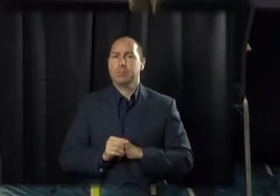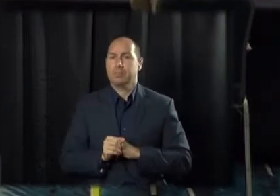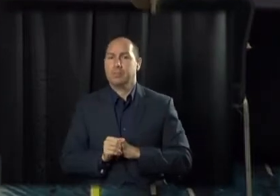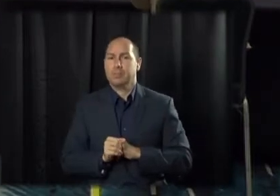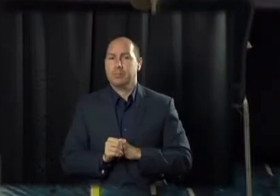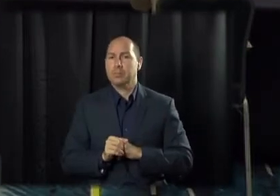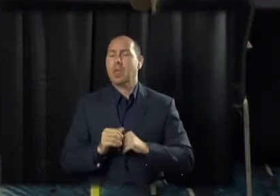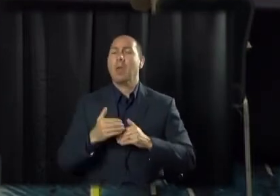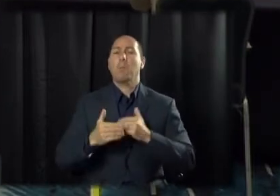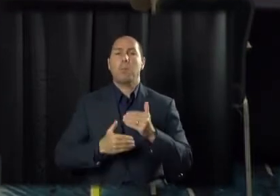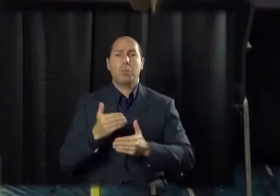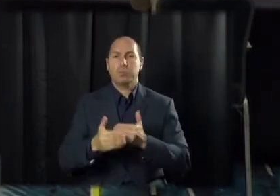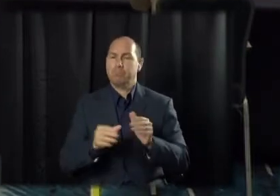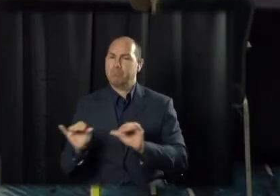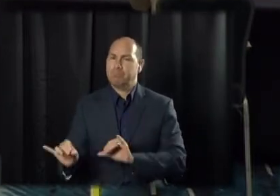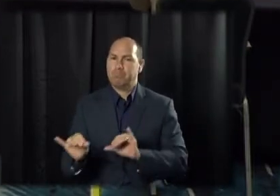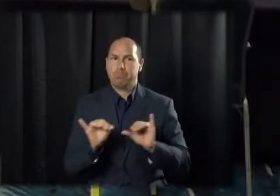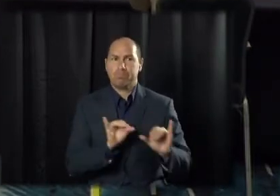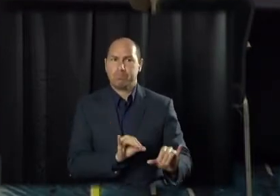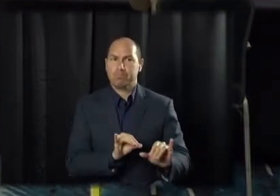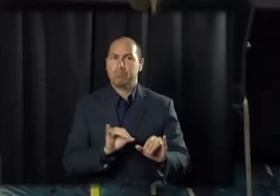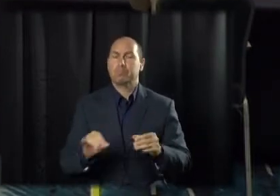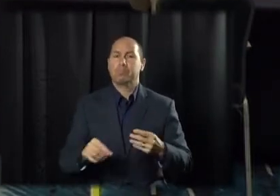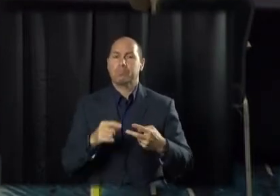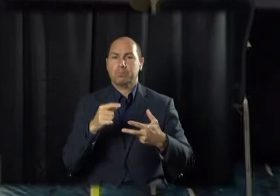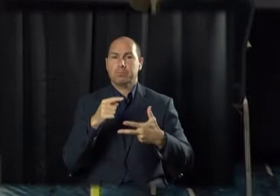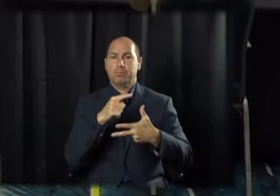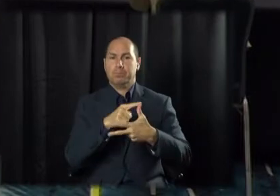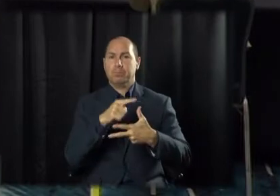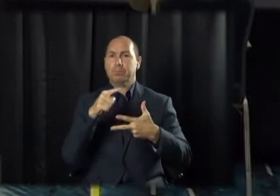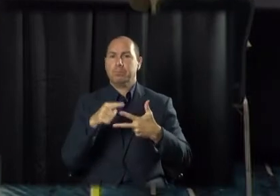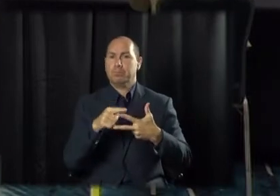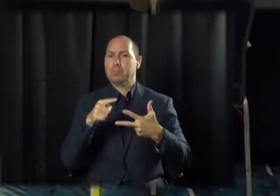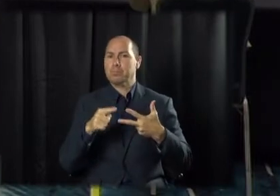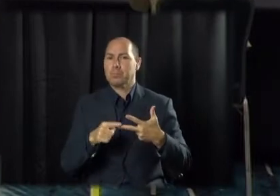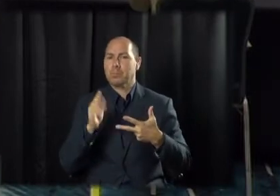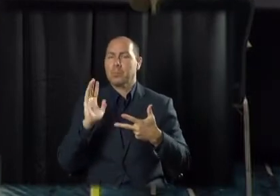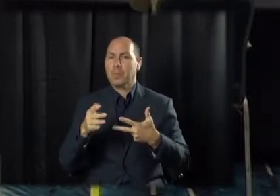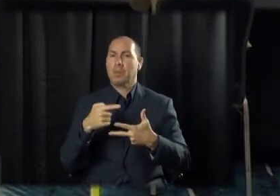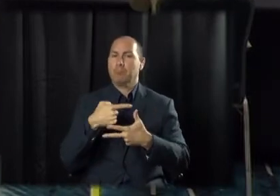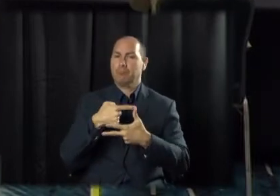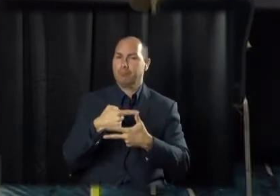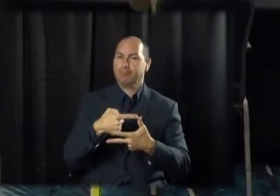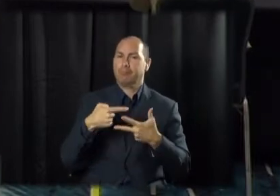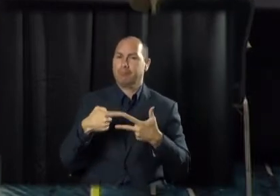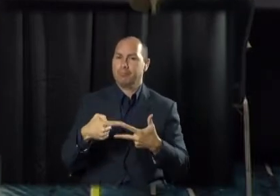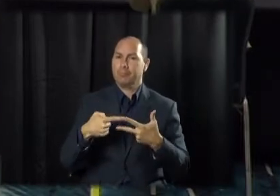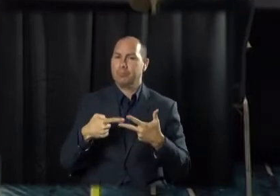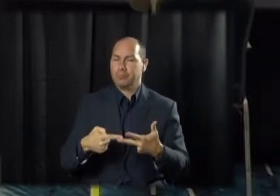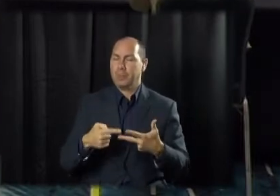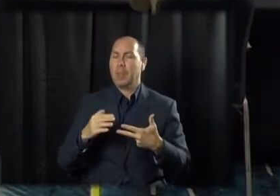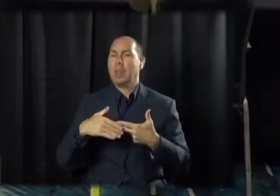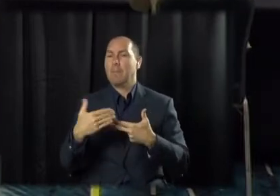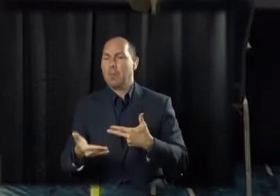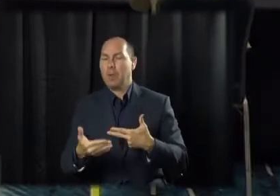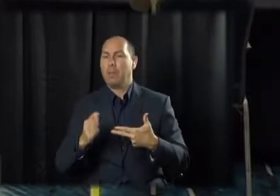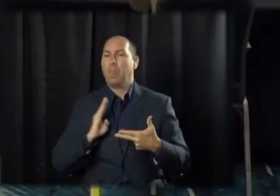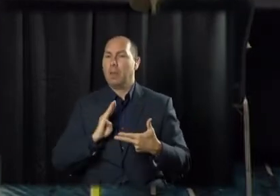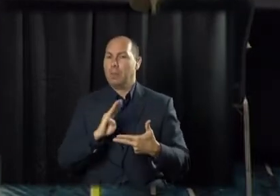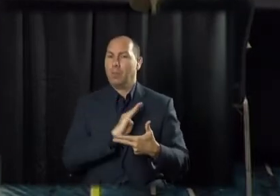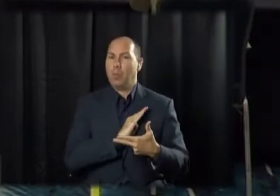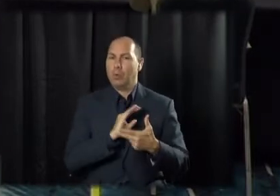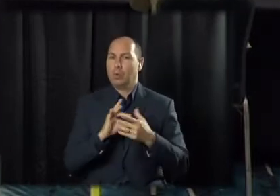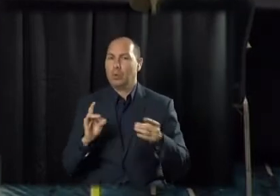use the same process. We'll talk about each of the fiscal plans, then we'll have board comments, then we'll have public comments, then we'll